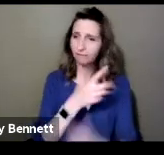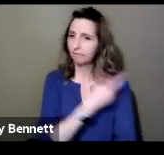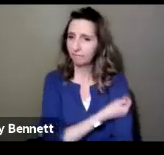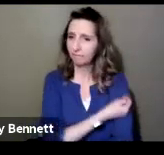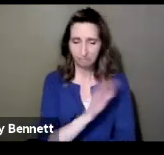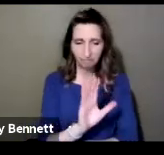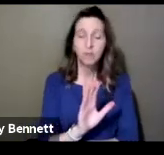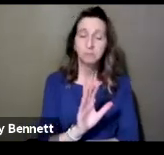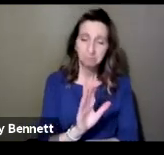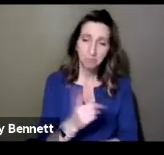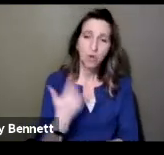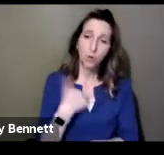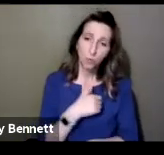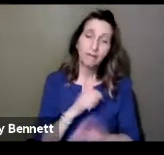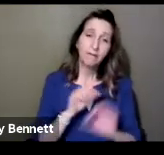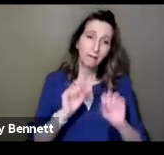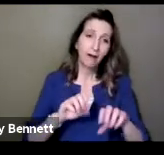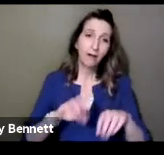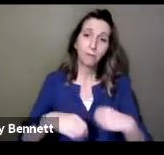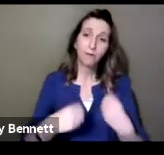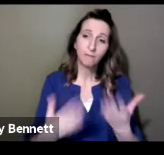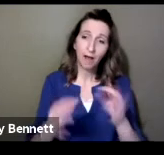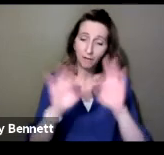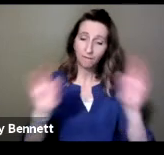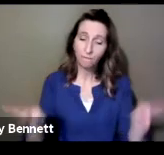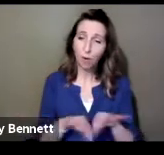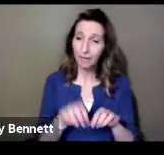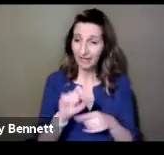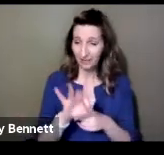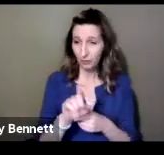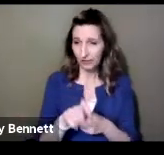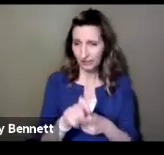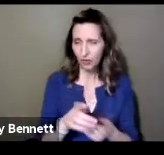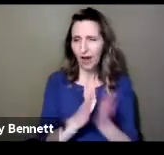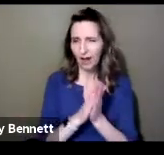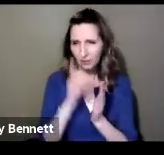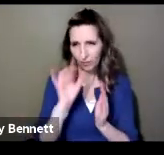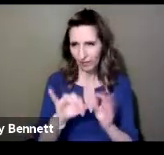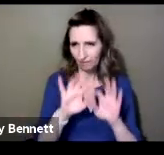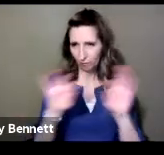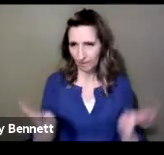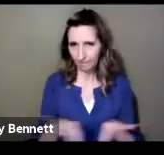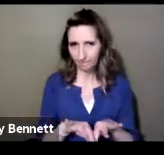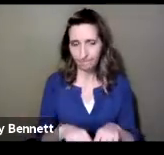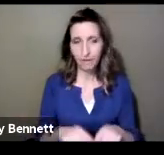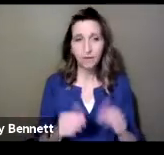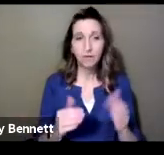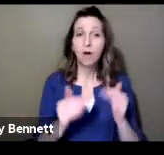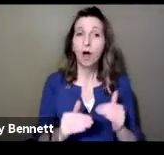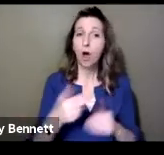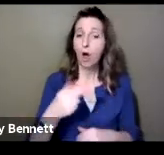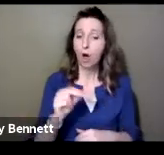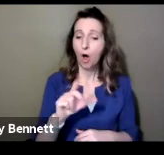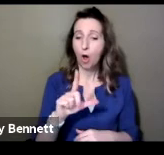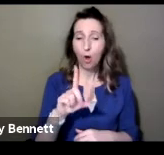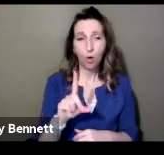could provide to you if needed. You could just ask for that form. Hold harmless form,